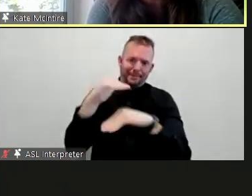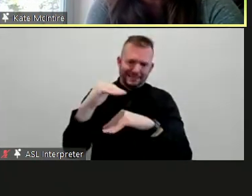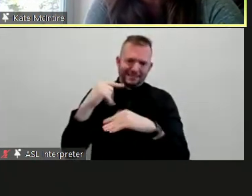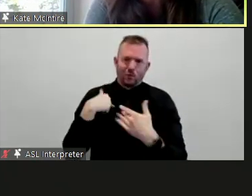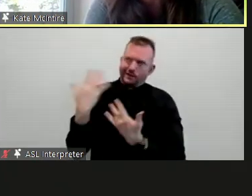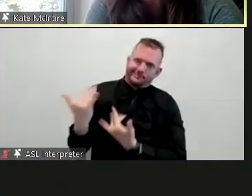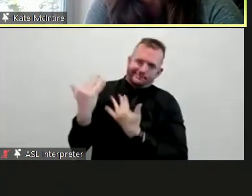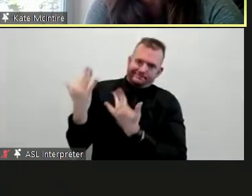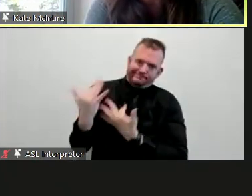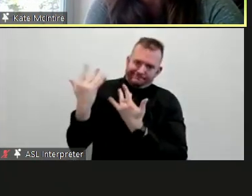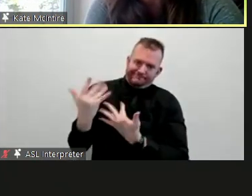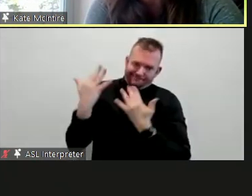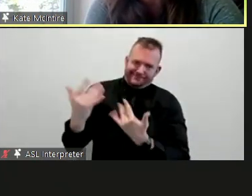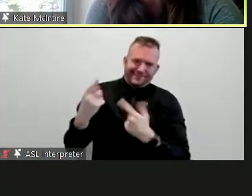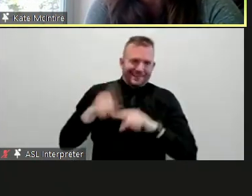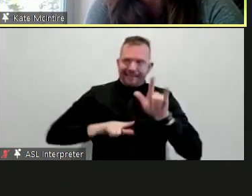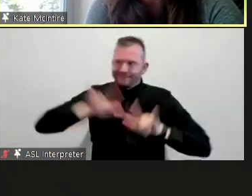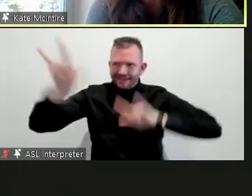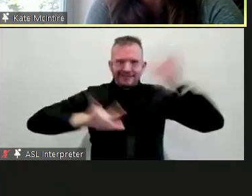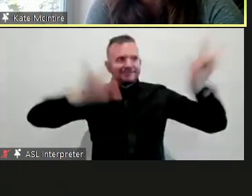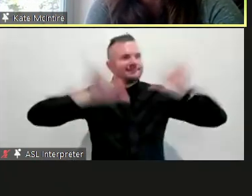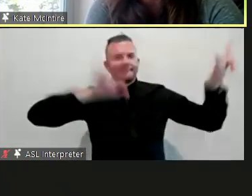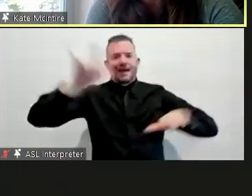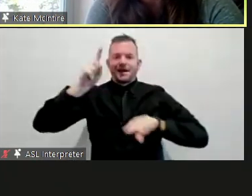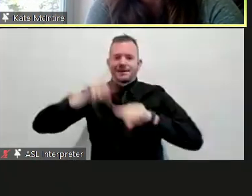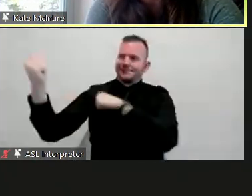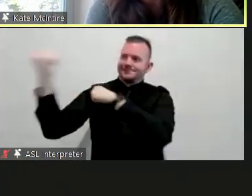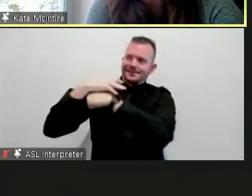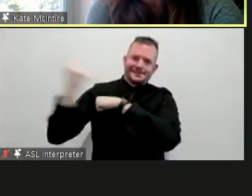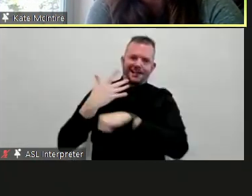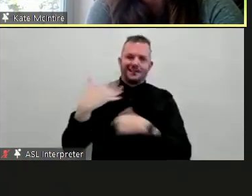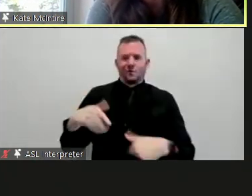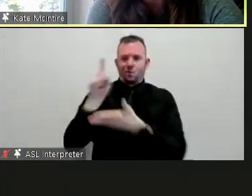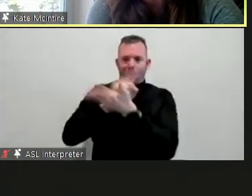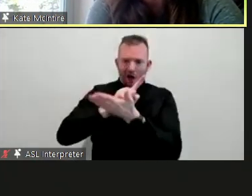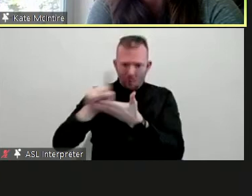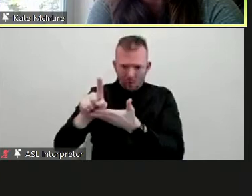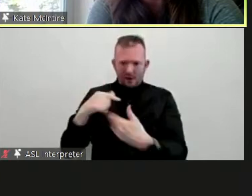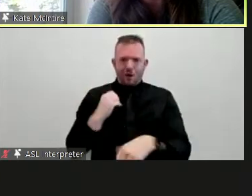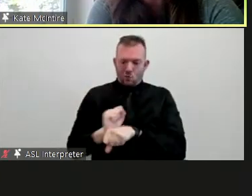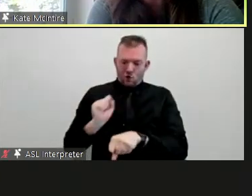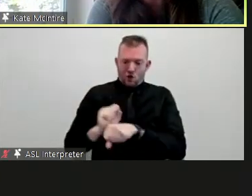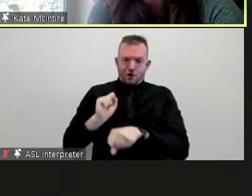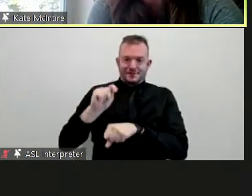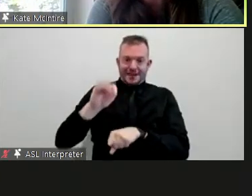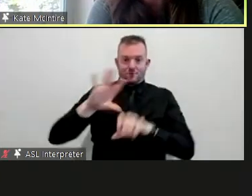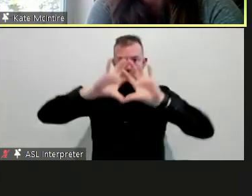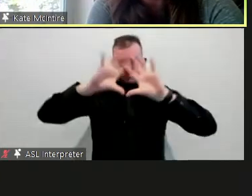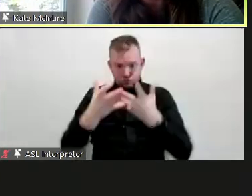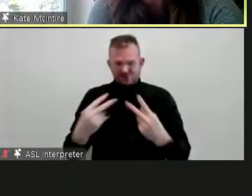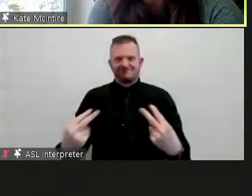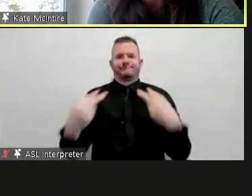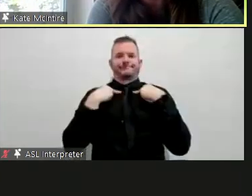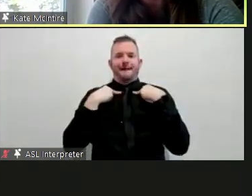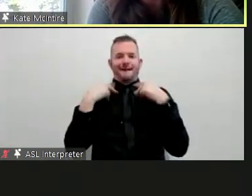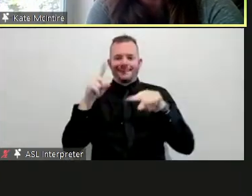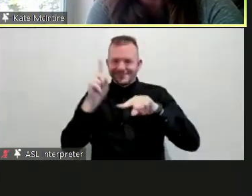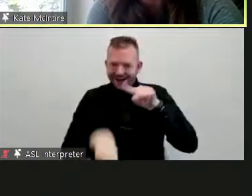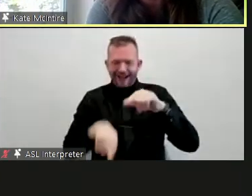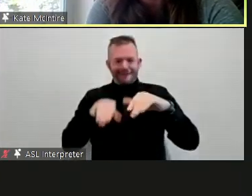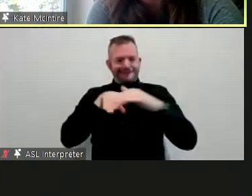ground earlier in the week, but it also prevented workforce from getting to be able to access delivering